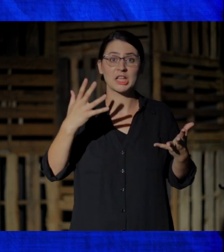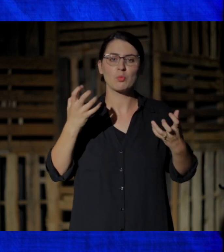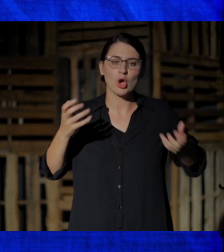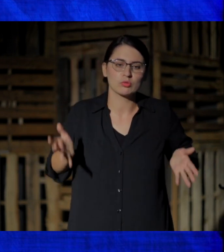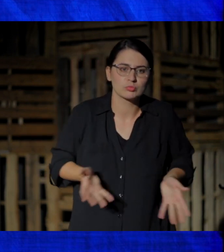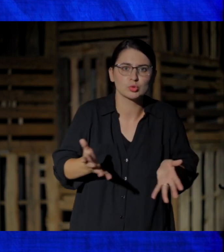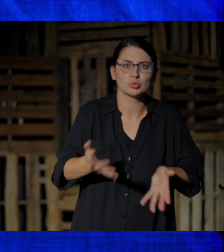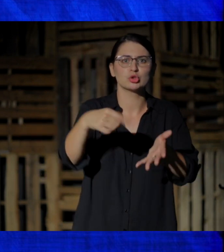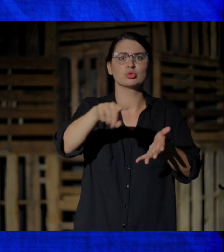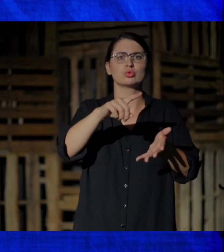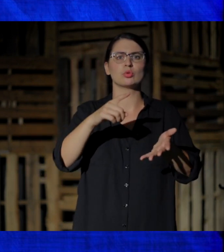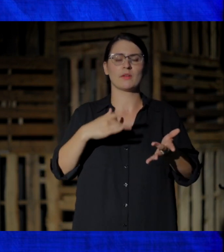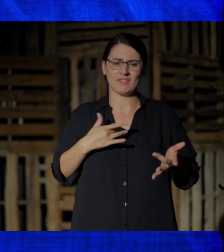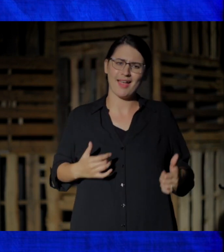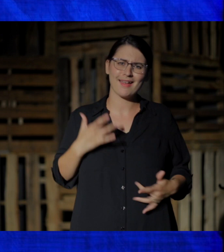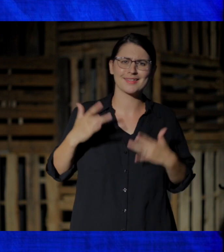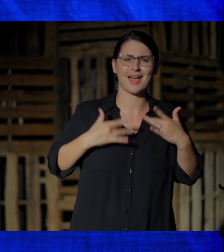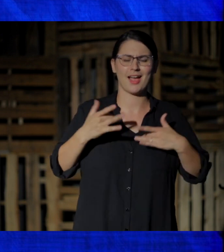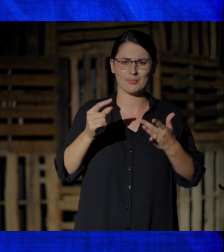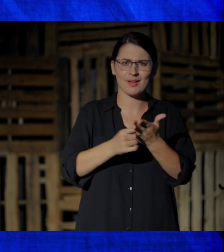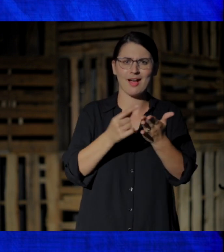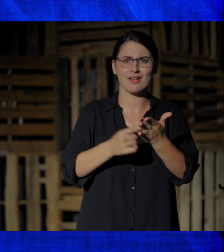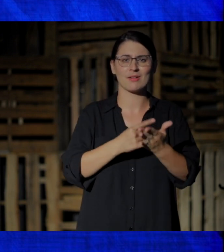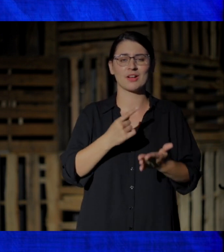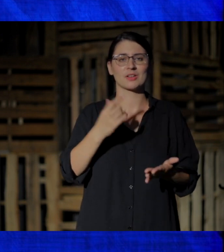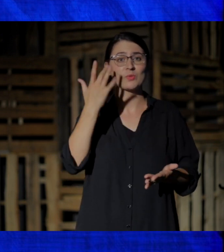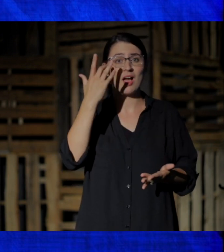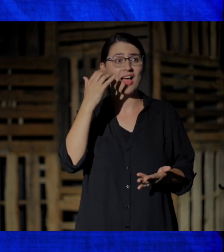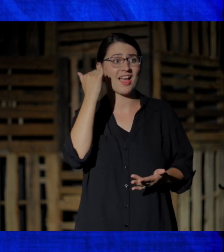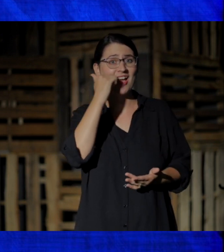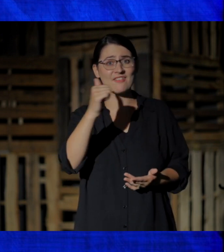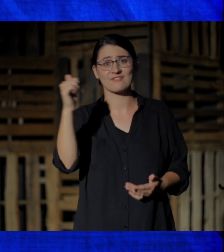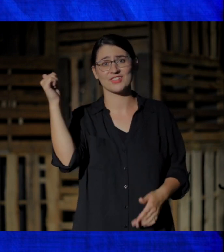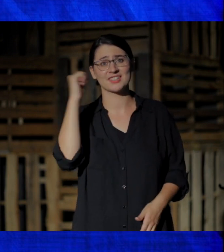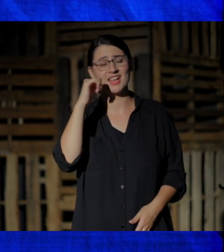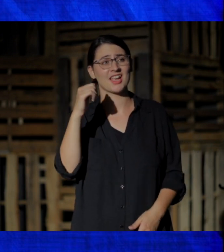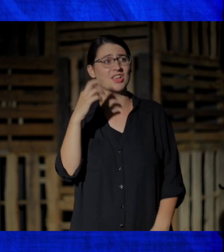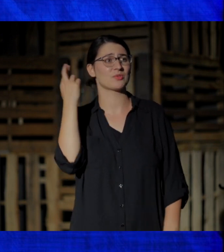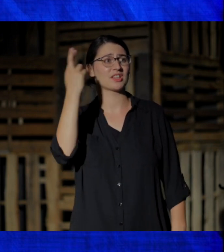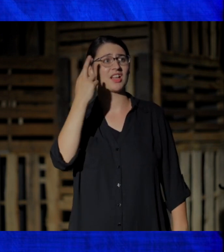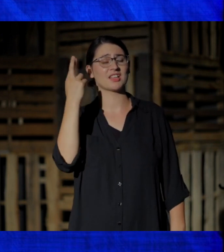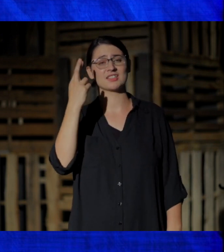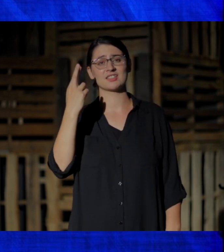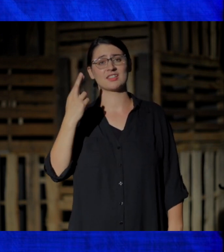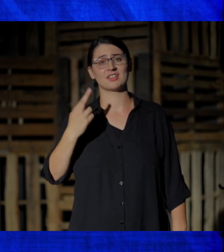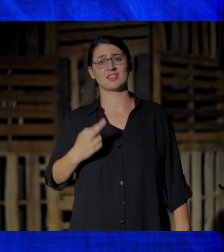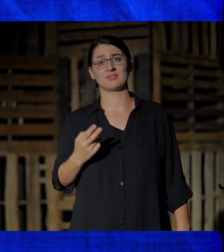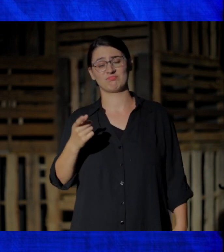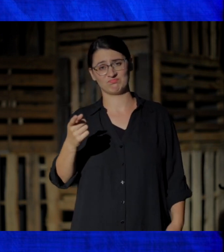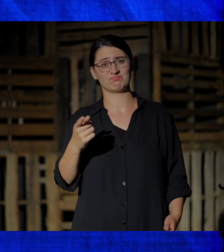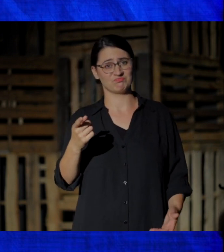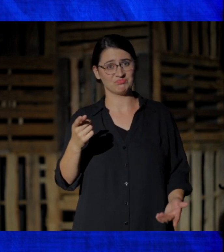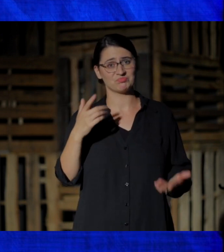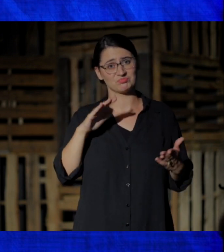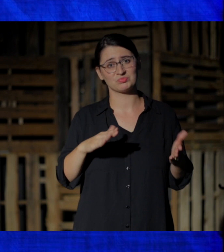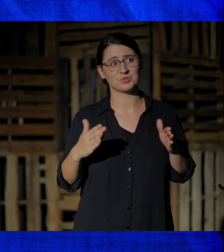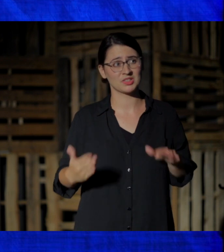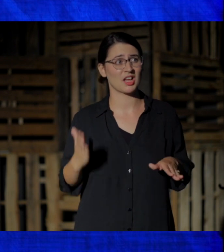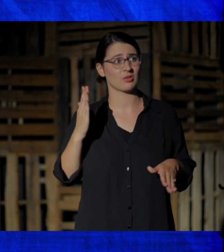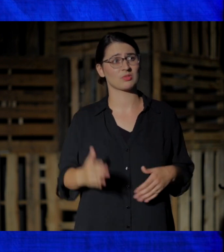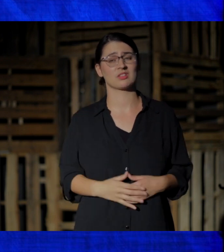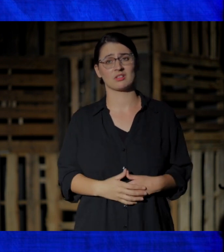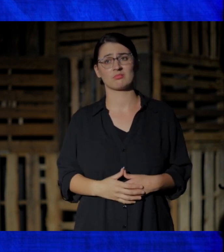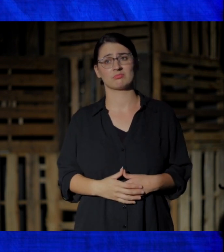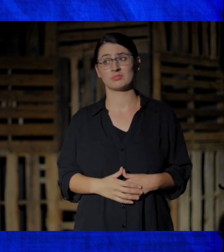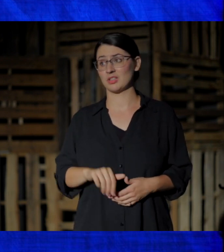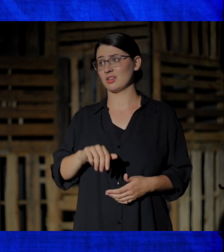Because every day you live is another day you're going to have to face the reality that you're going to die, and so is everybody else around you. So how do we